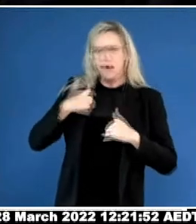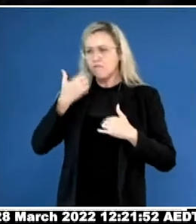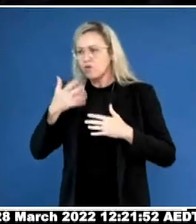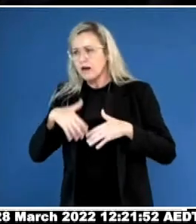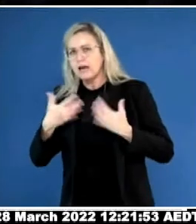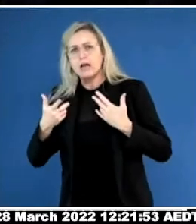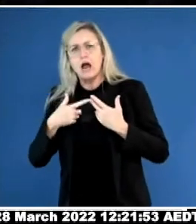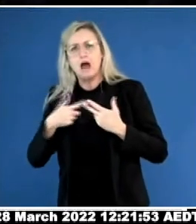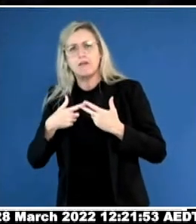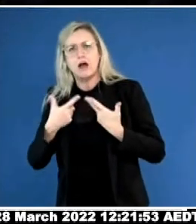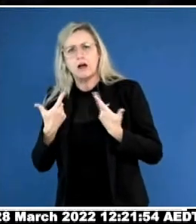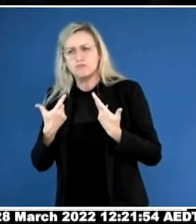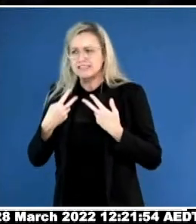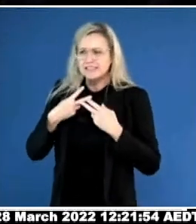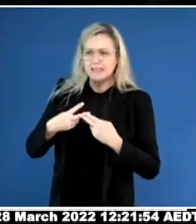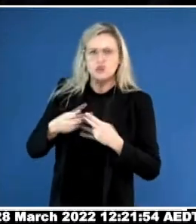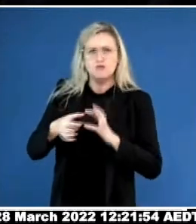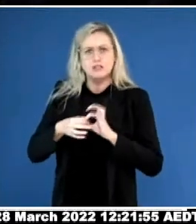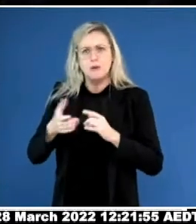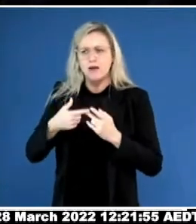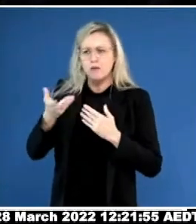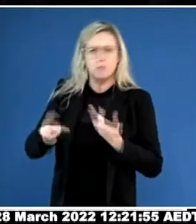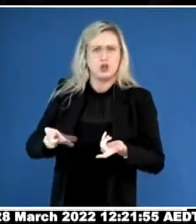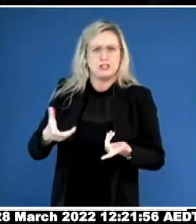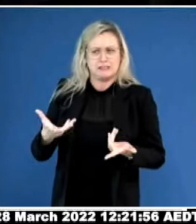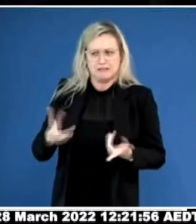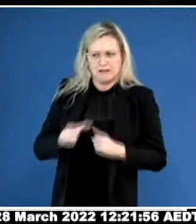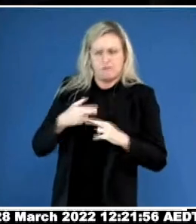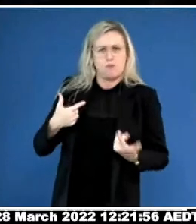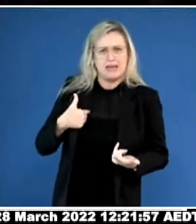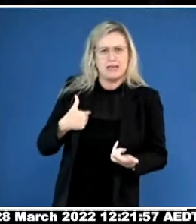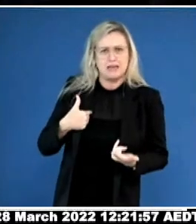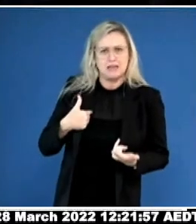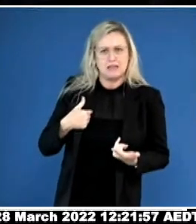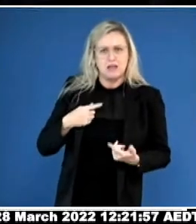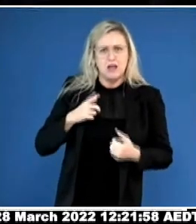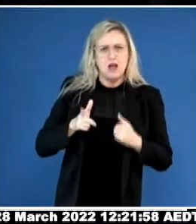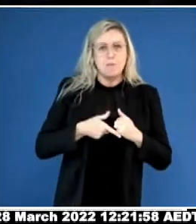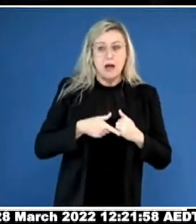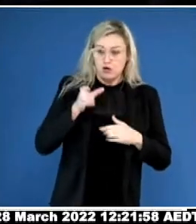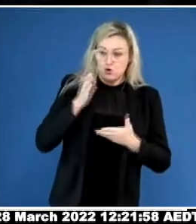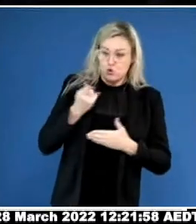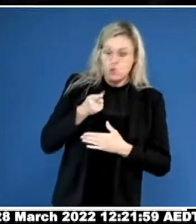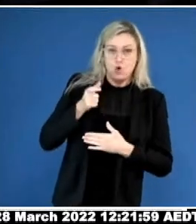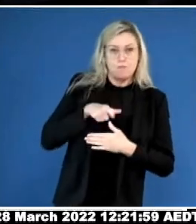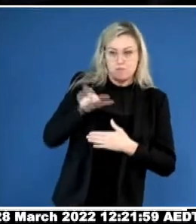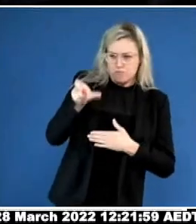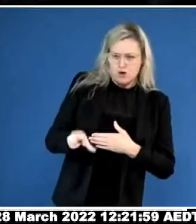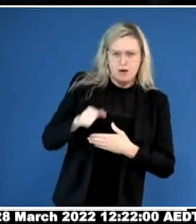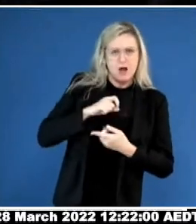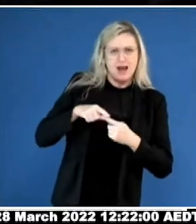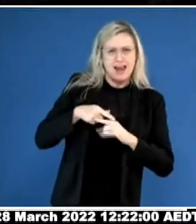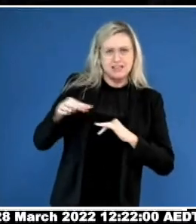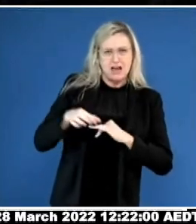The person I thought that he was, that I wanted to believe that he was completely shattered. And my sense in my trust in my